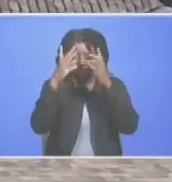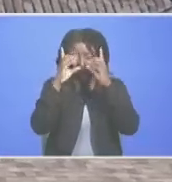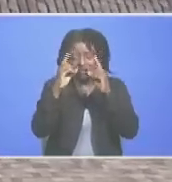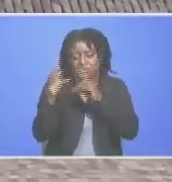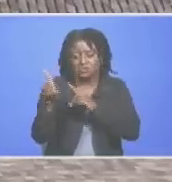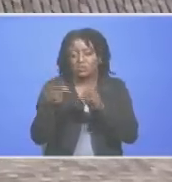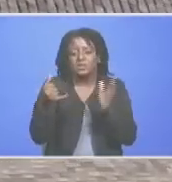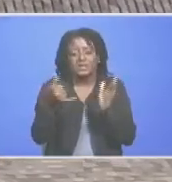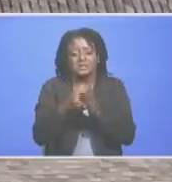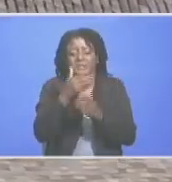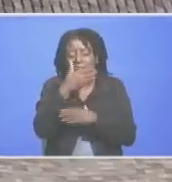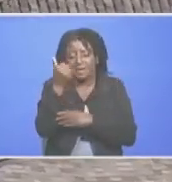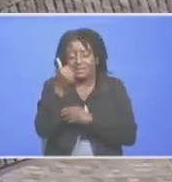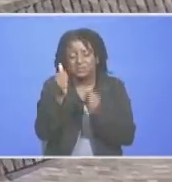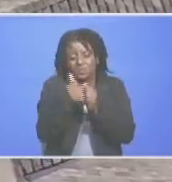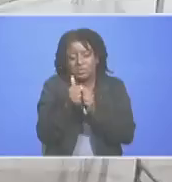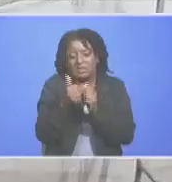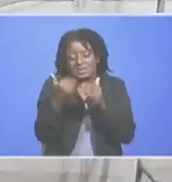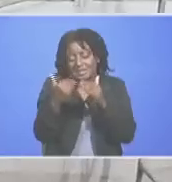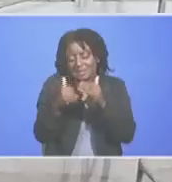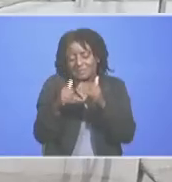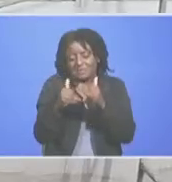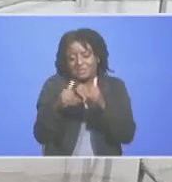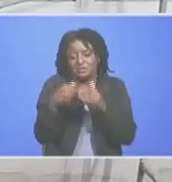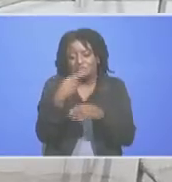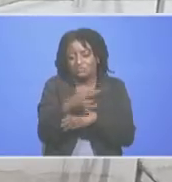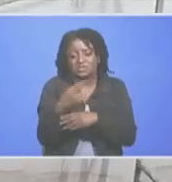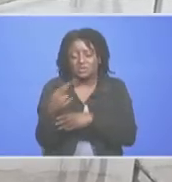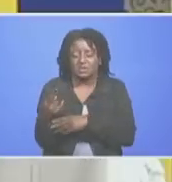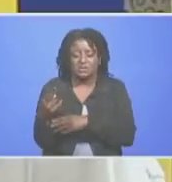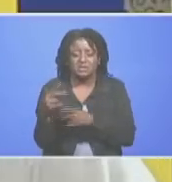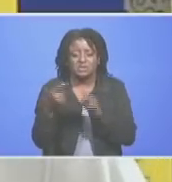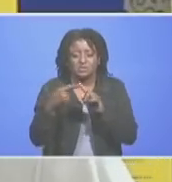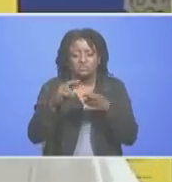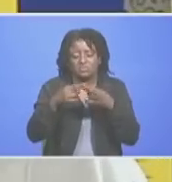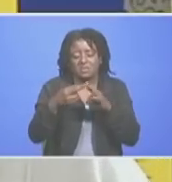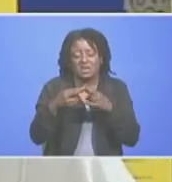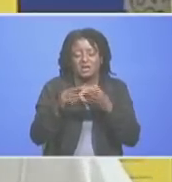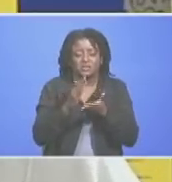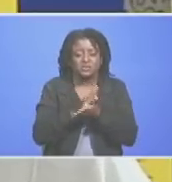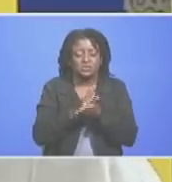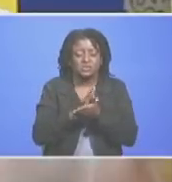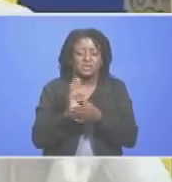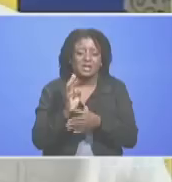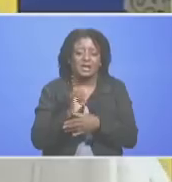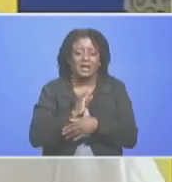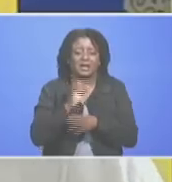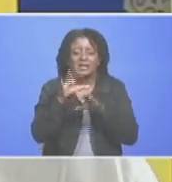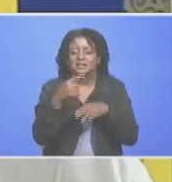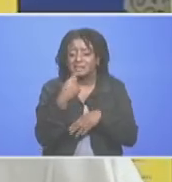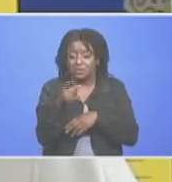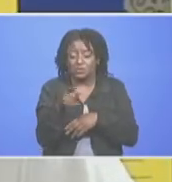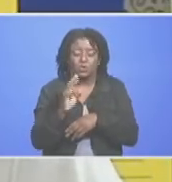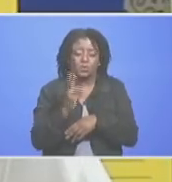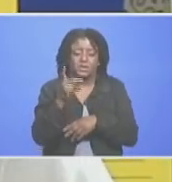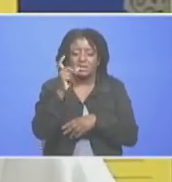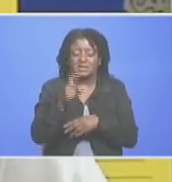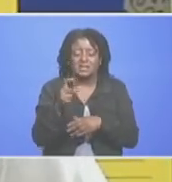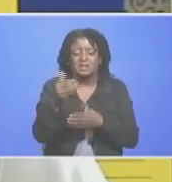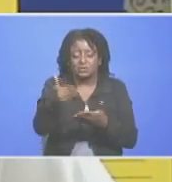schools with its limited resources. I can tell you that we need new schools. We need a new primary school in